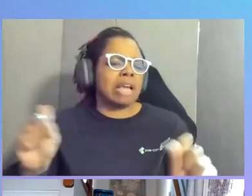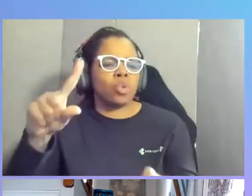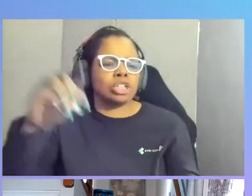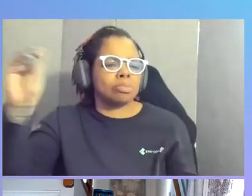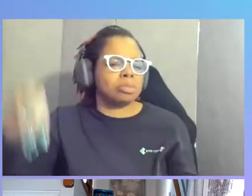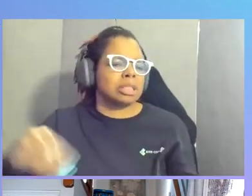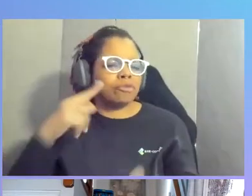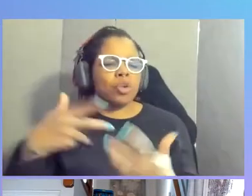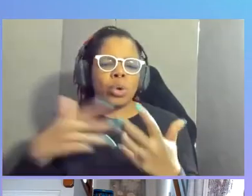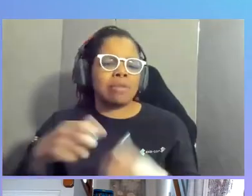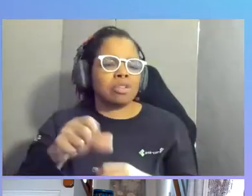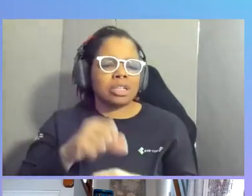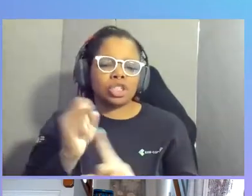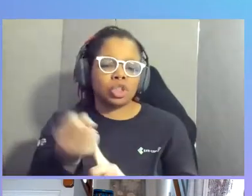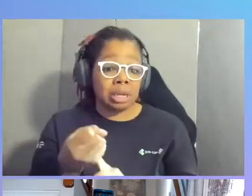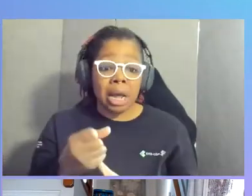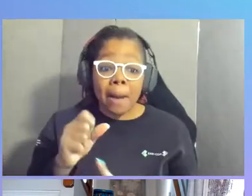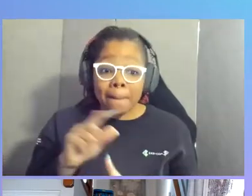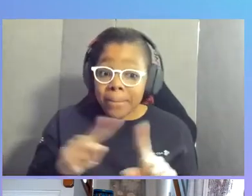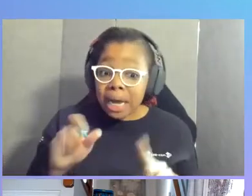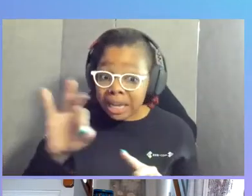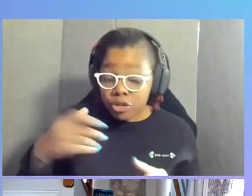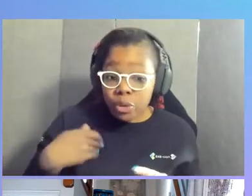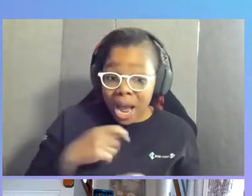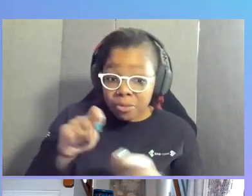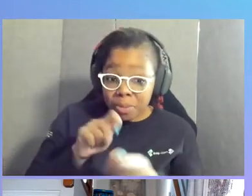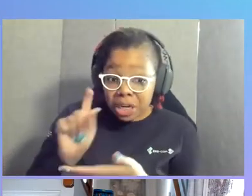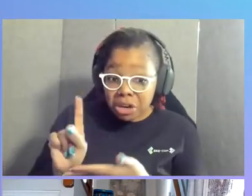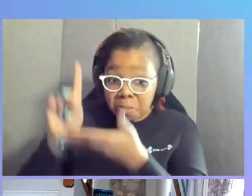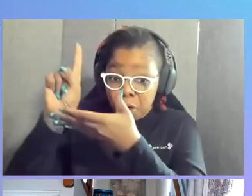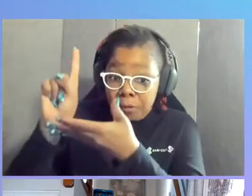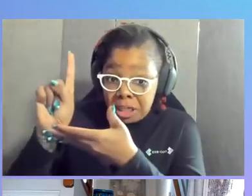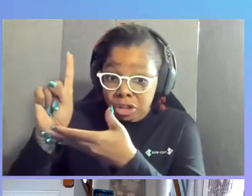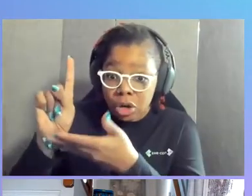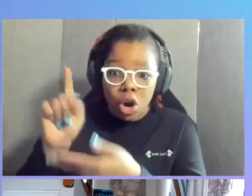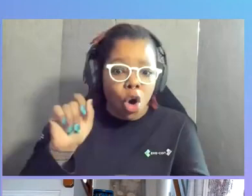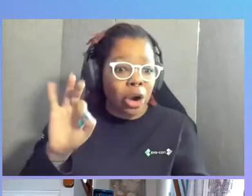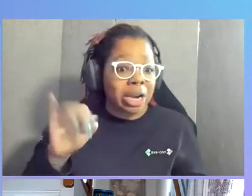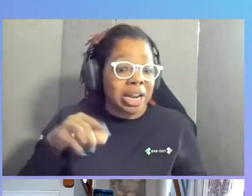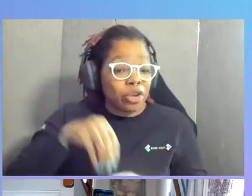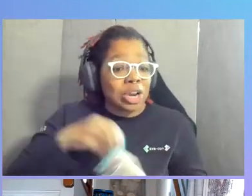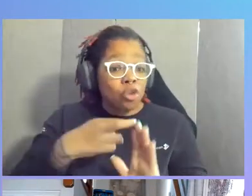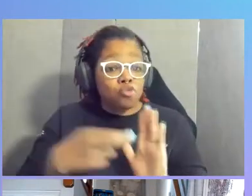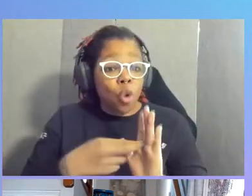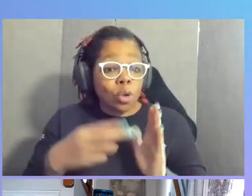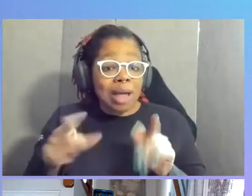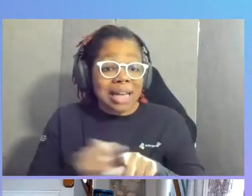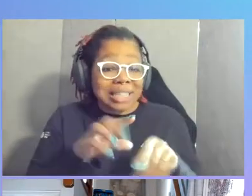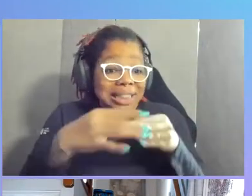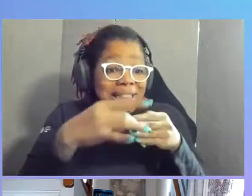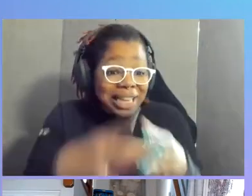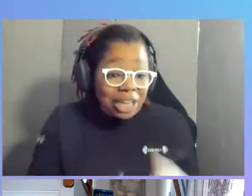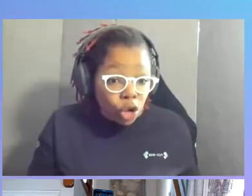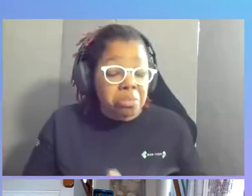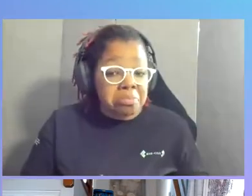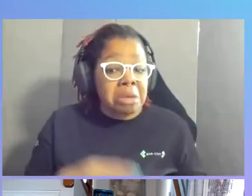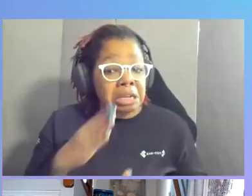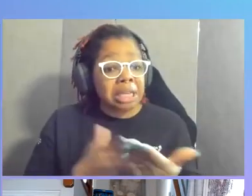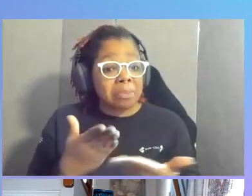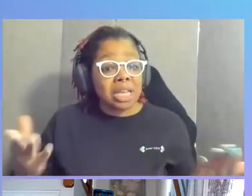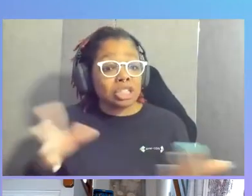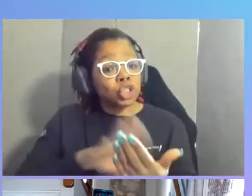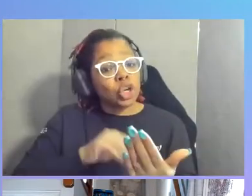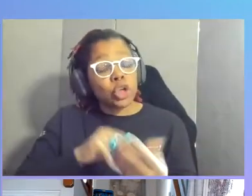situation you're in. That having been said, if you do have a particular level of privilege, right, or even if you're in a role of leadership, there are things here to learn from around